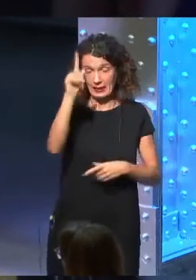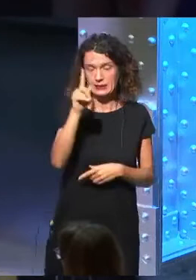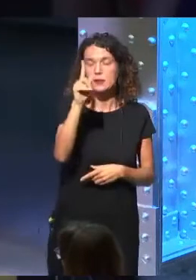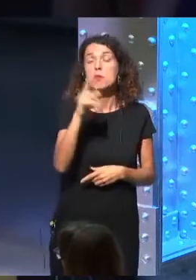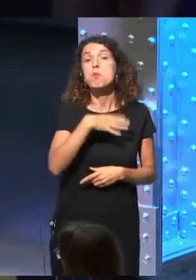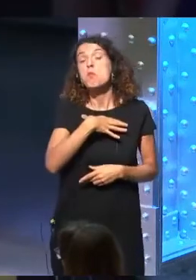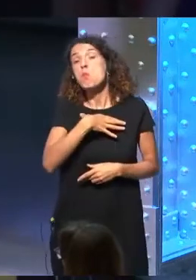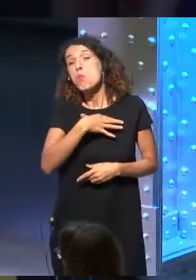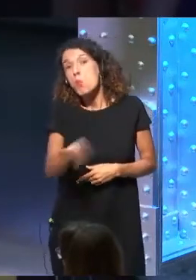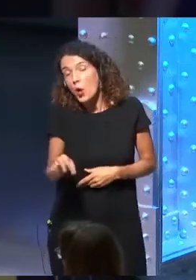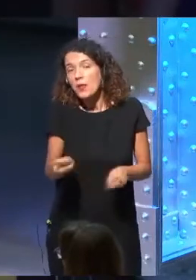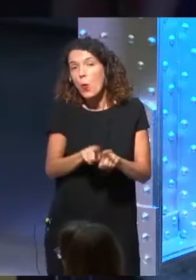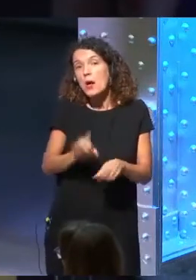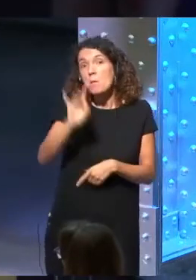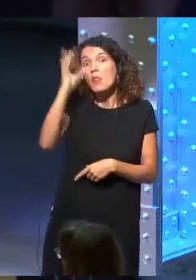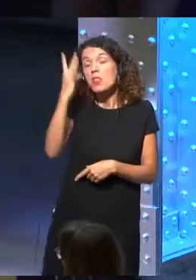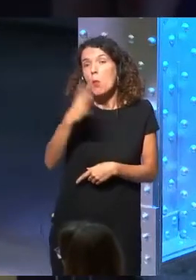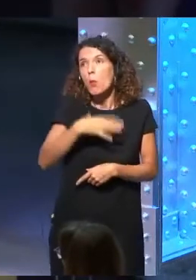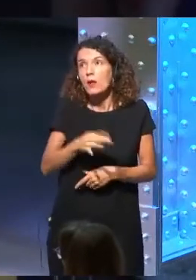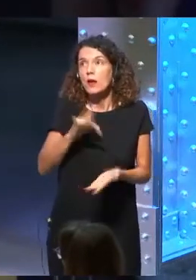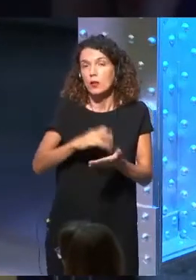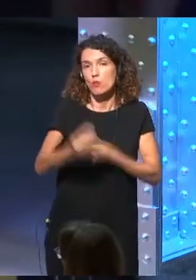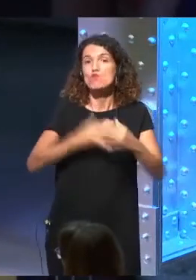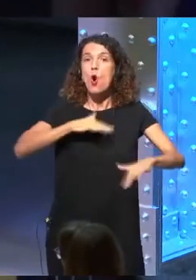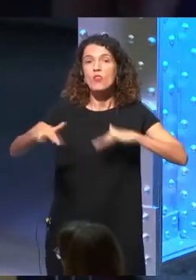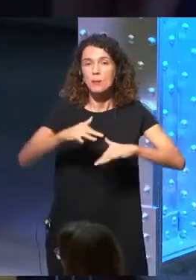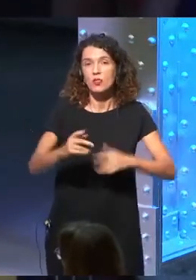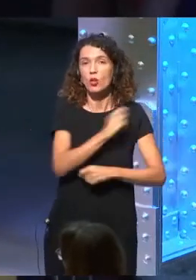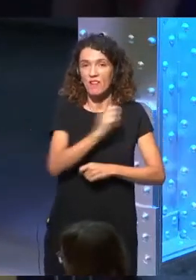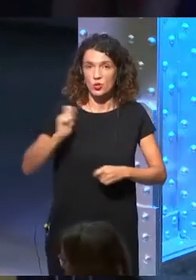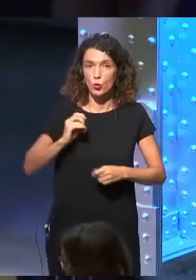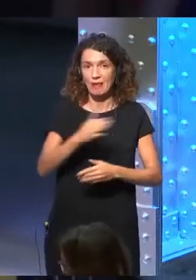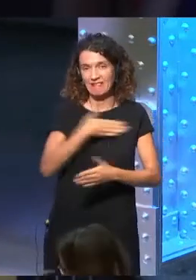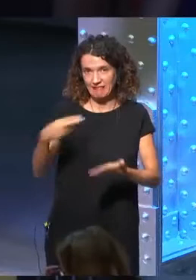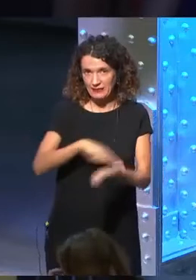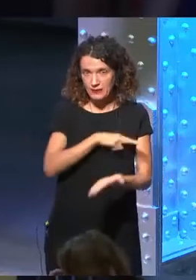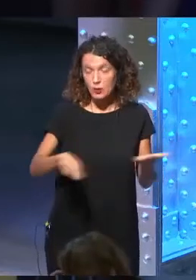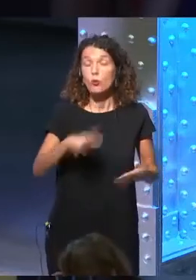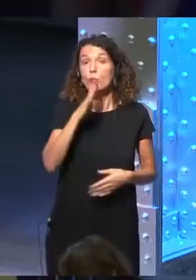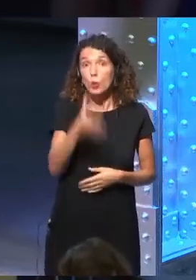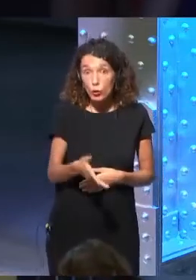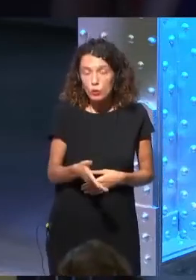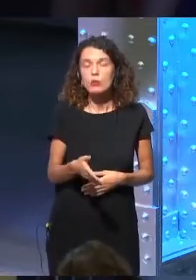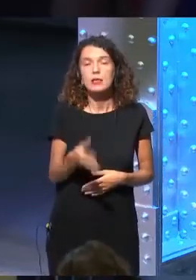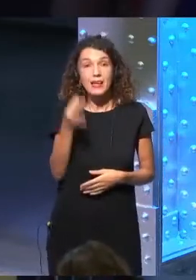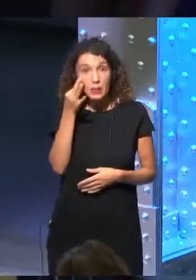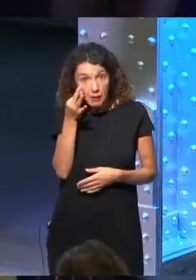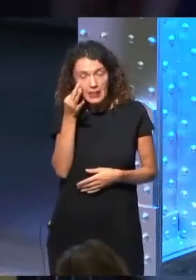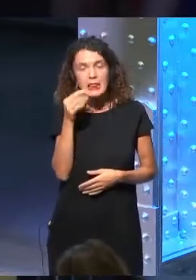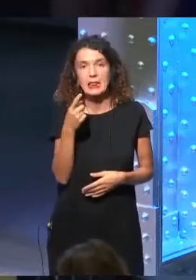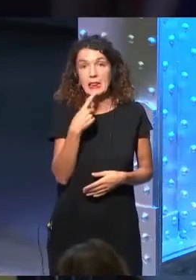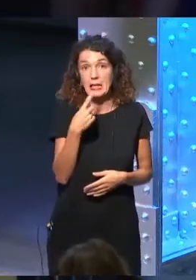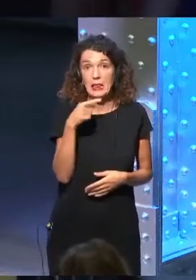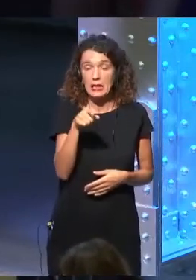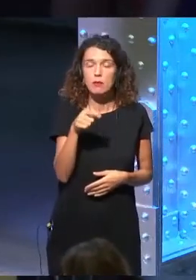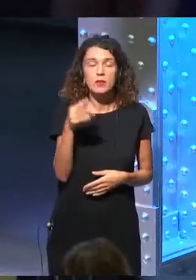abolition of slavery movement. But it's important nonetheless. Women can speak to say they've had 13 children, they've